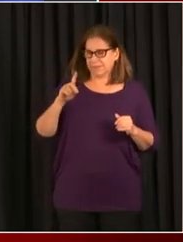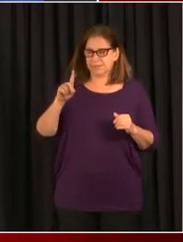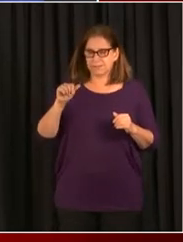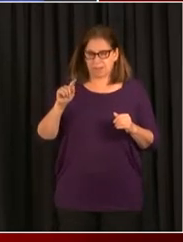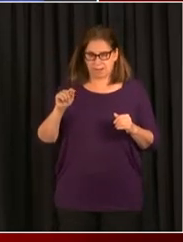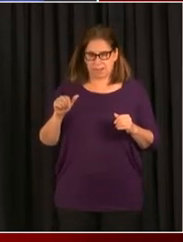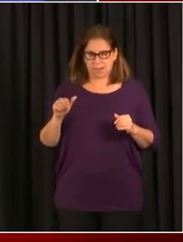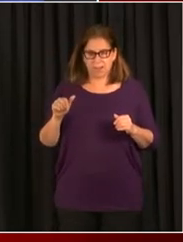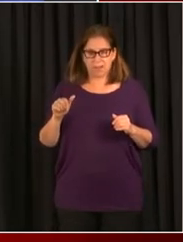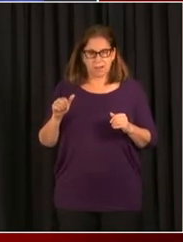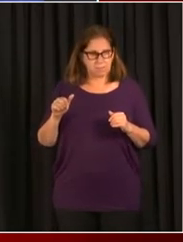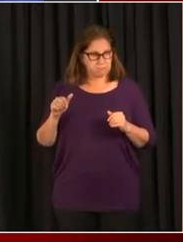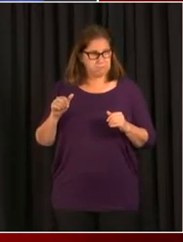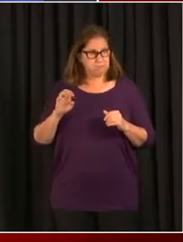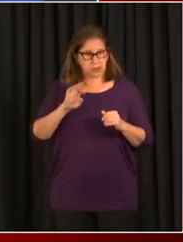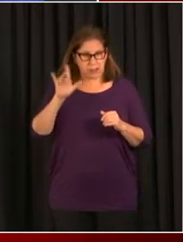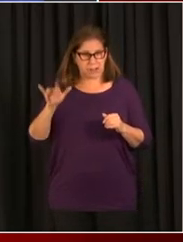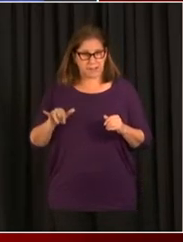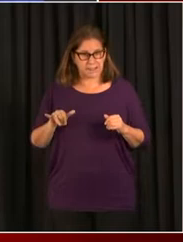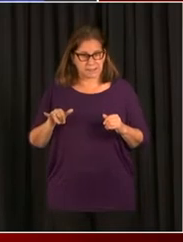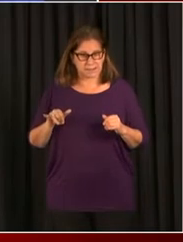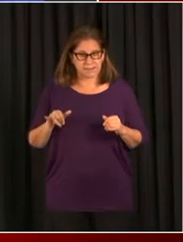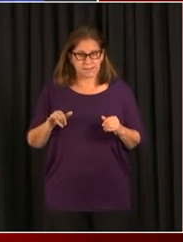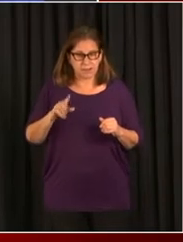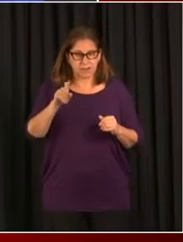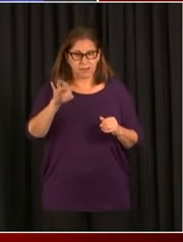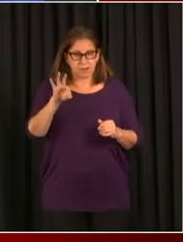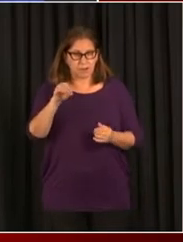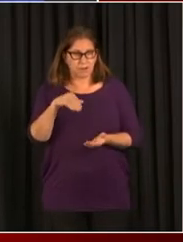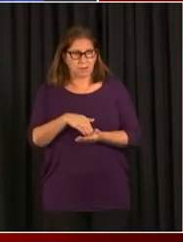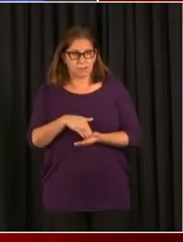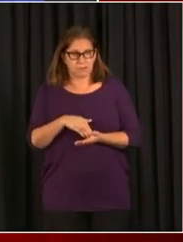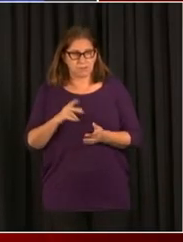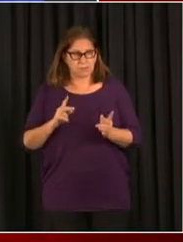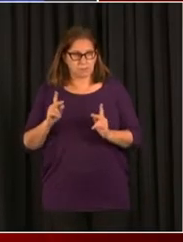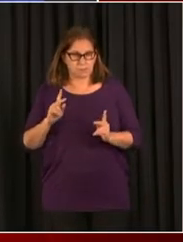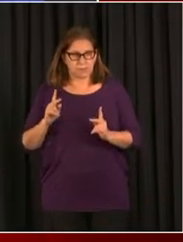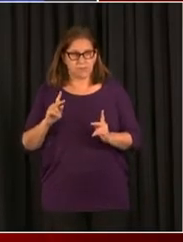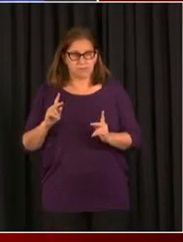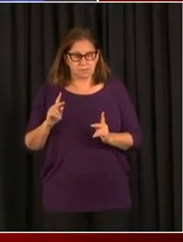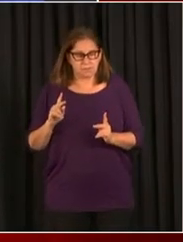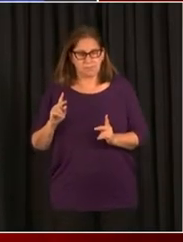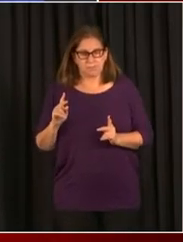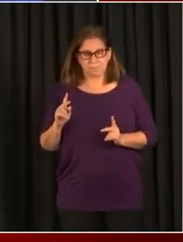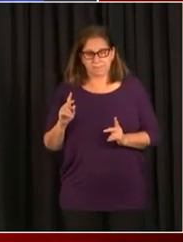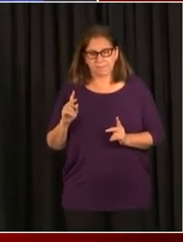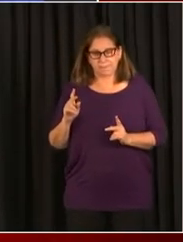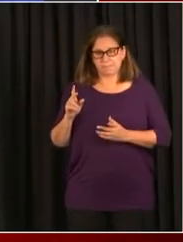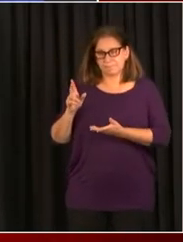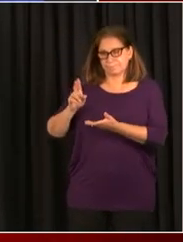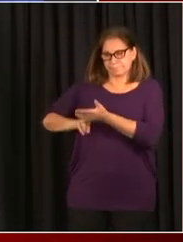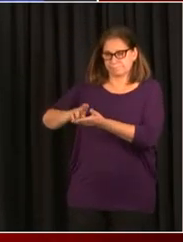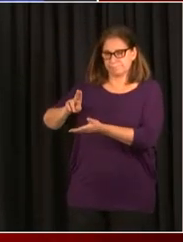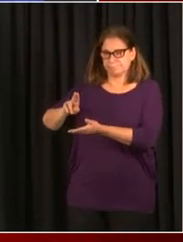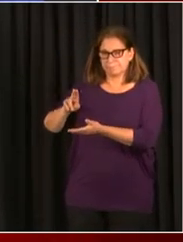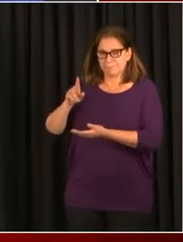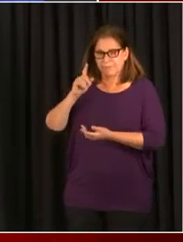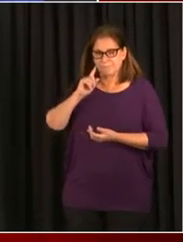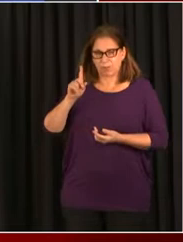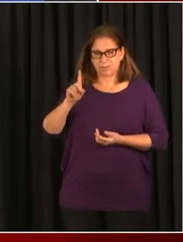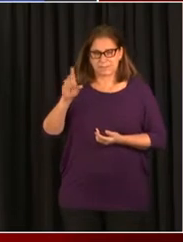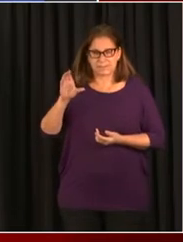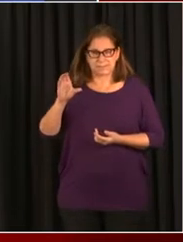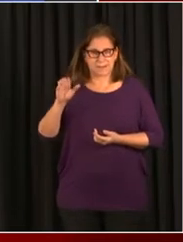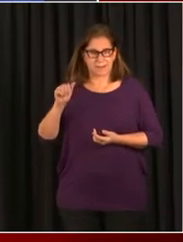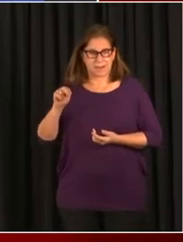about 190,000, but we're refining that number based as we get more details around people who are actually